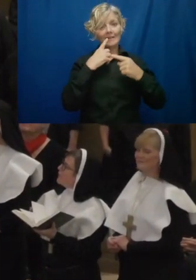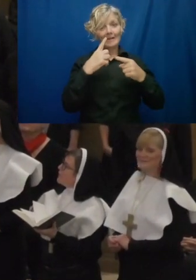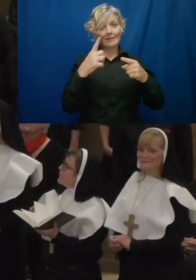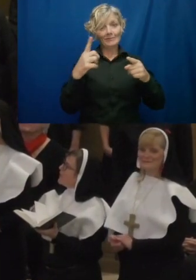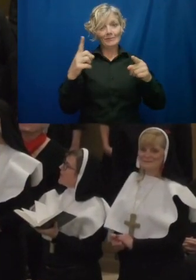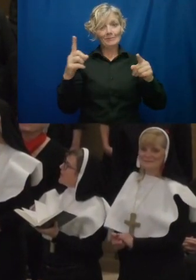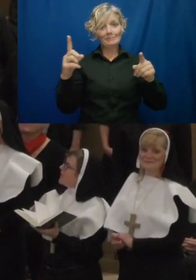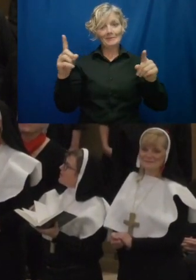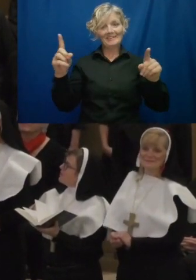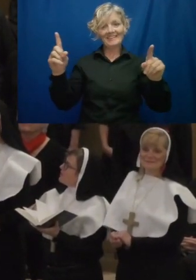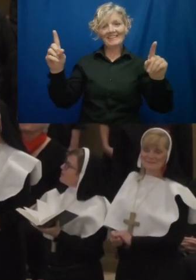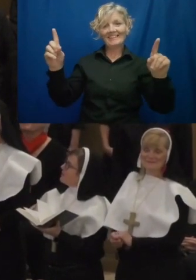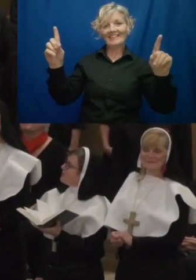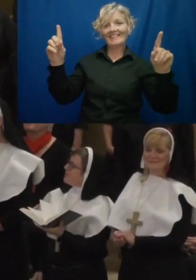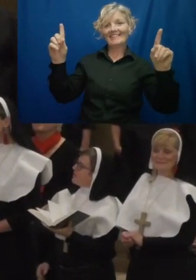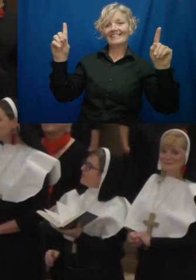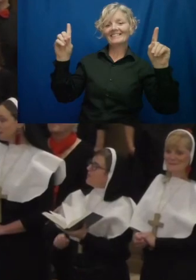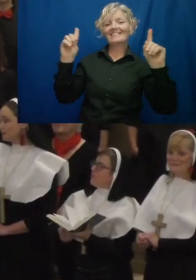brief